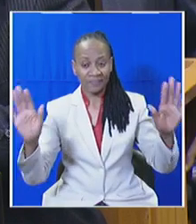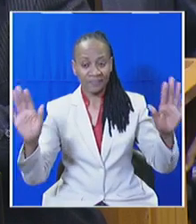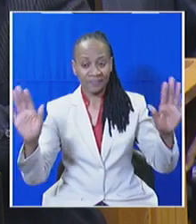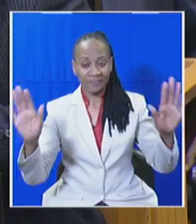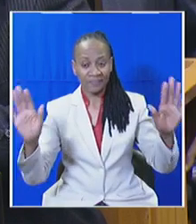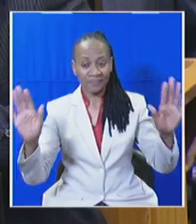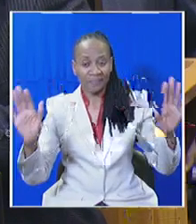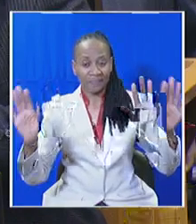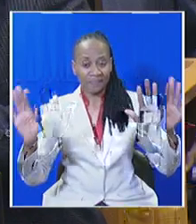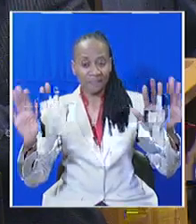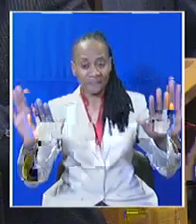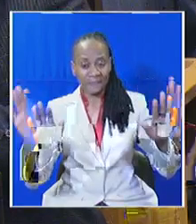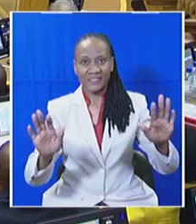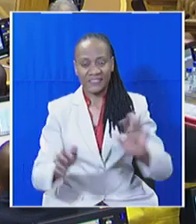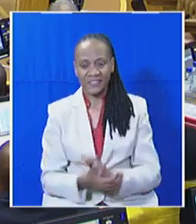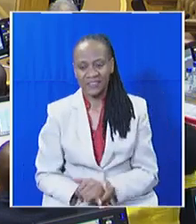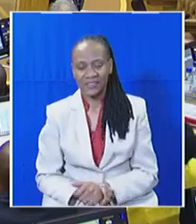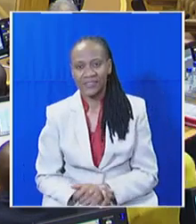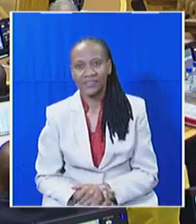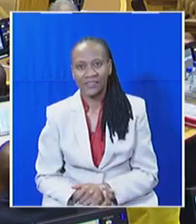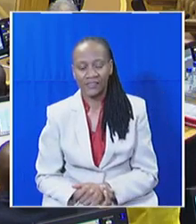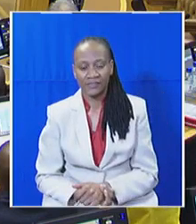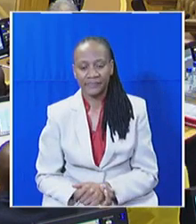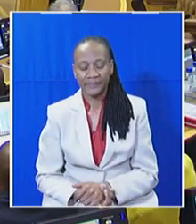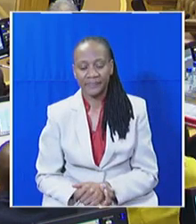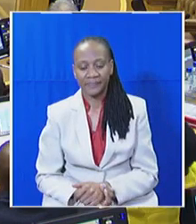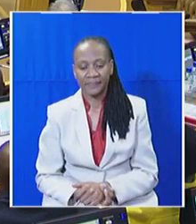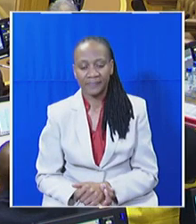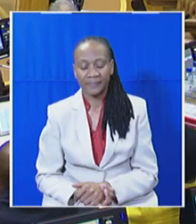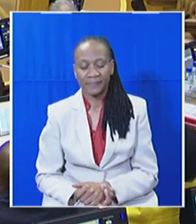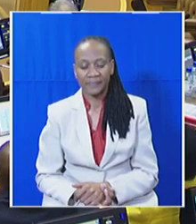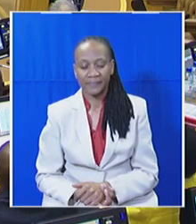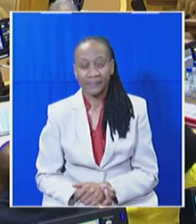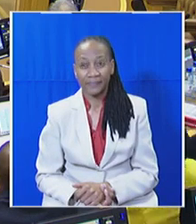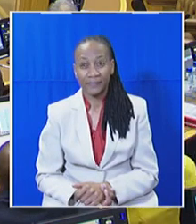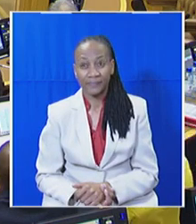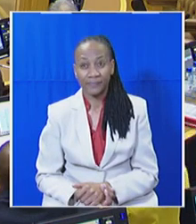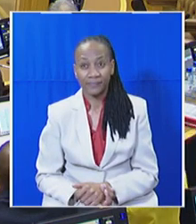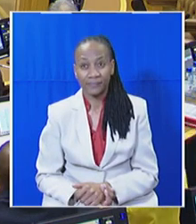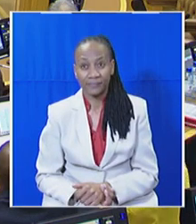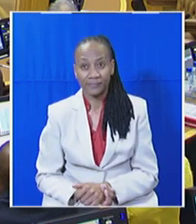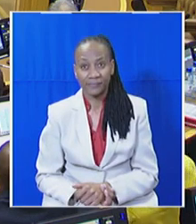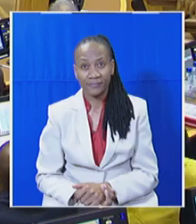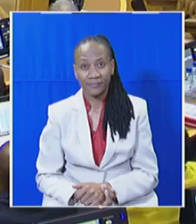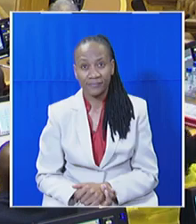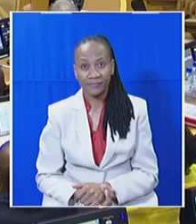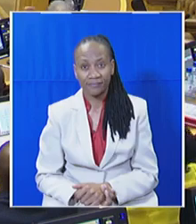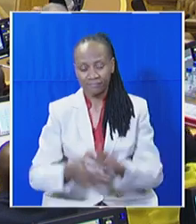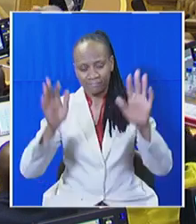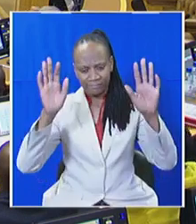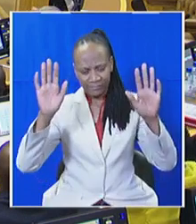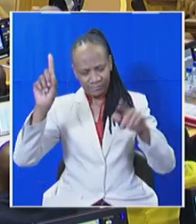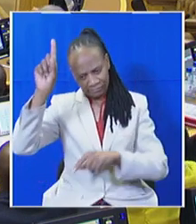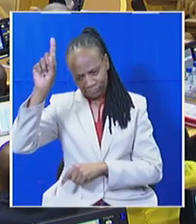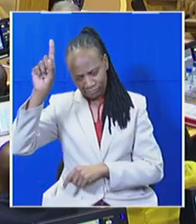Yeah, he must. Serves the president. So I'd rather proceed, Honorable Speaker. Madam Speaker, there is no